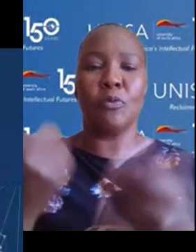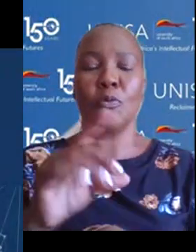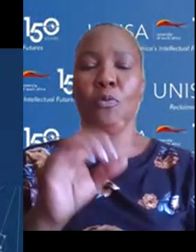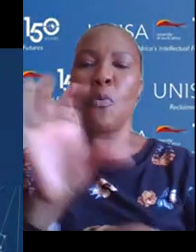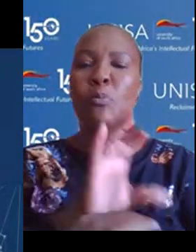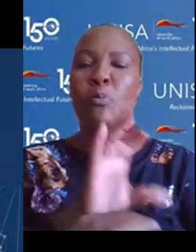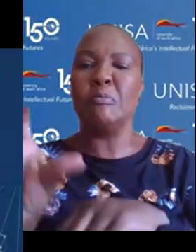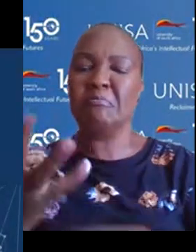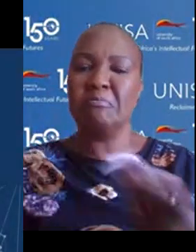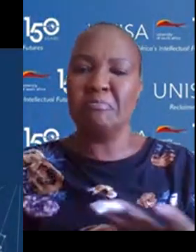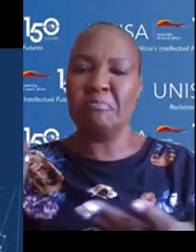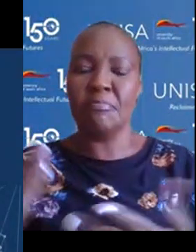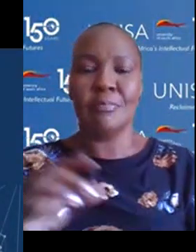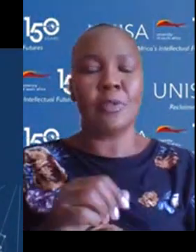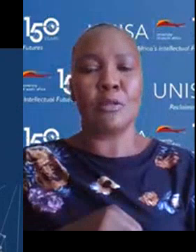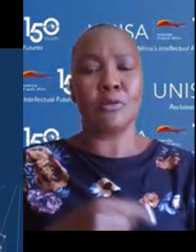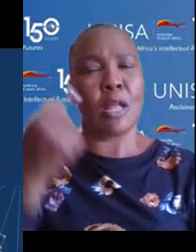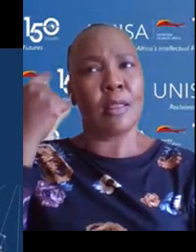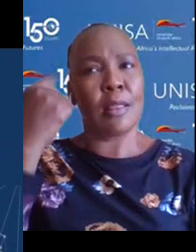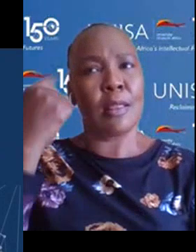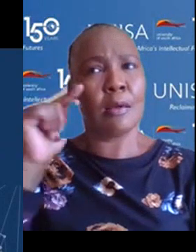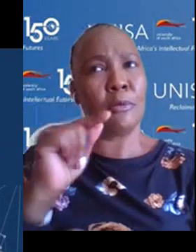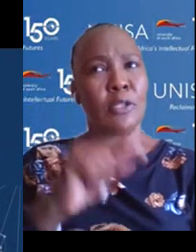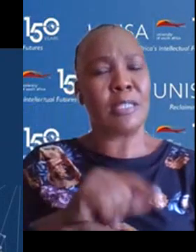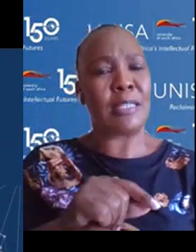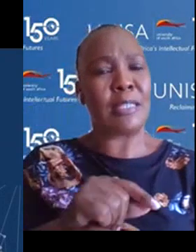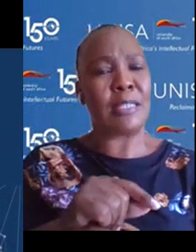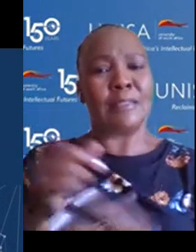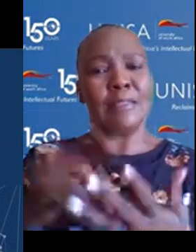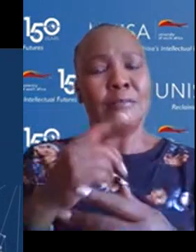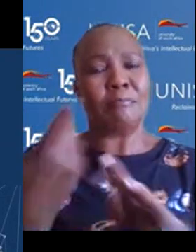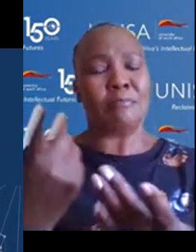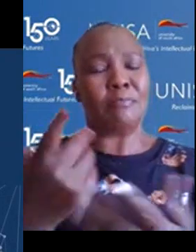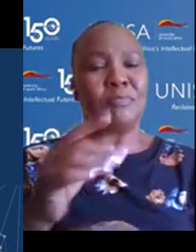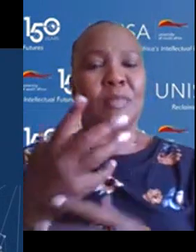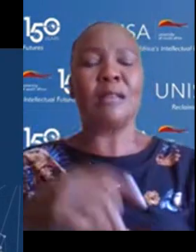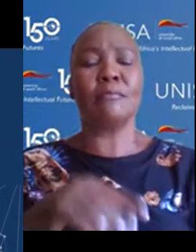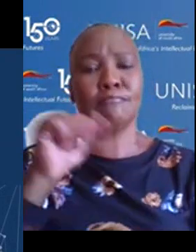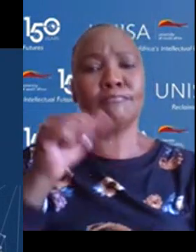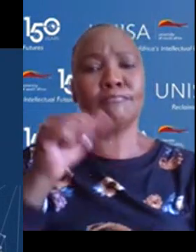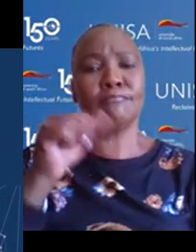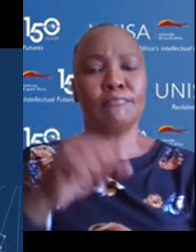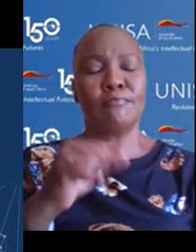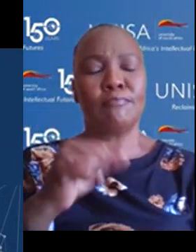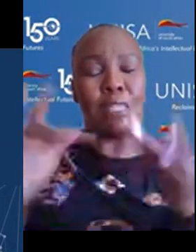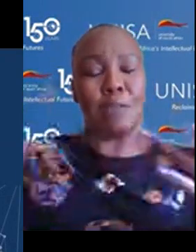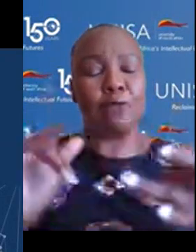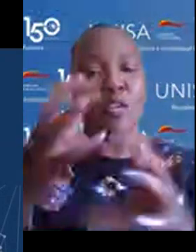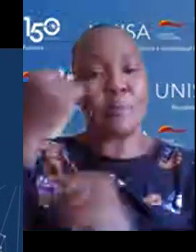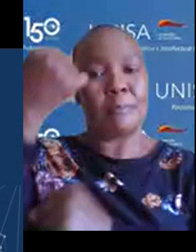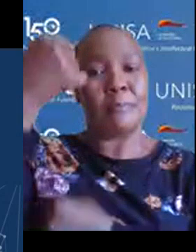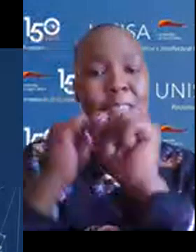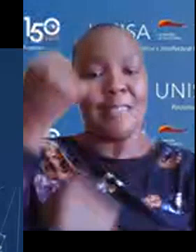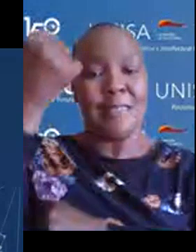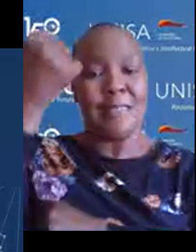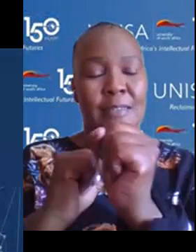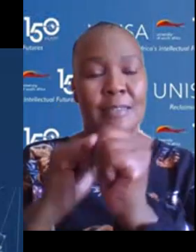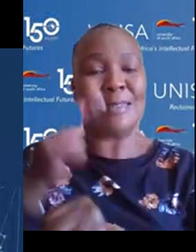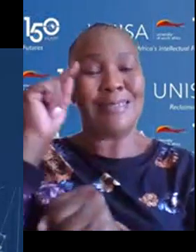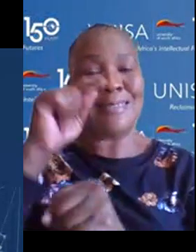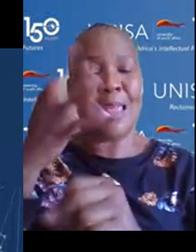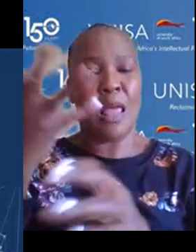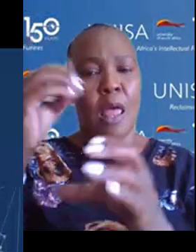Okay, let's not think of the Terminator, all right? That's a little bit far-fetched, but yes, it is an electronic machine, all right, that